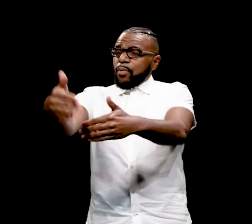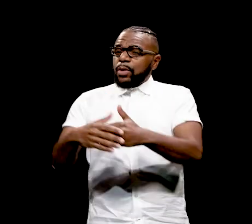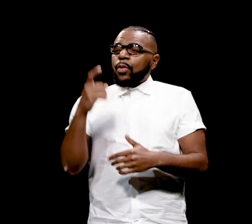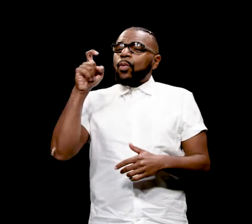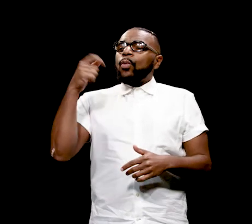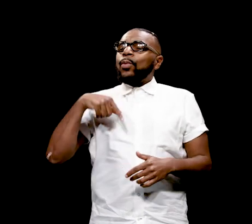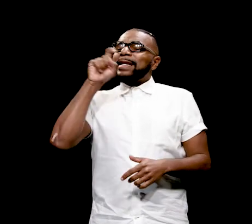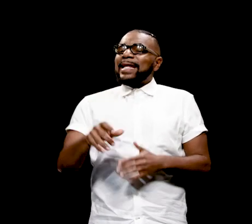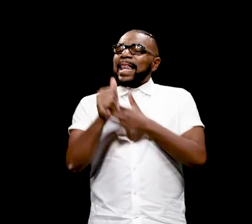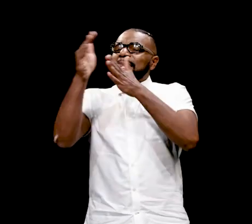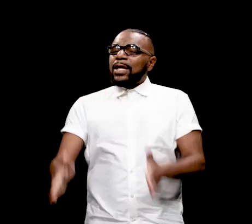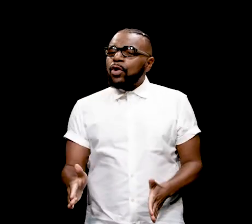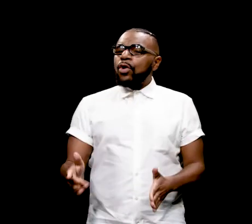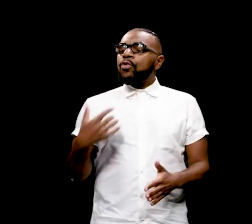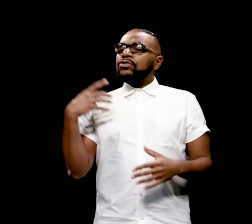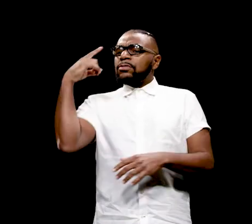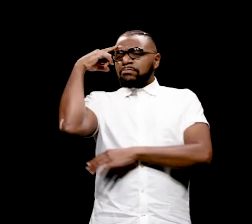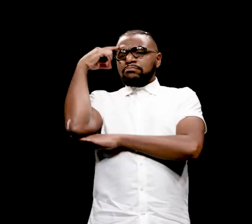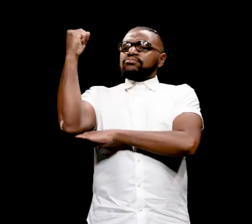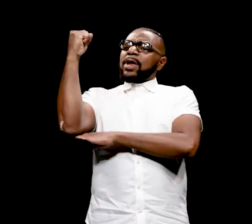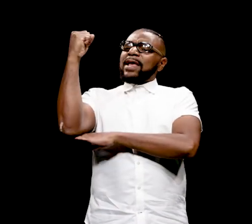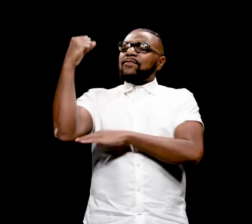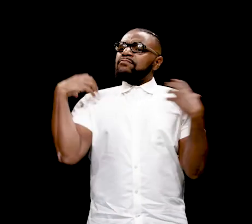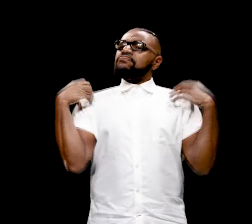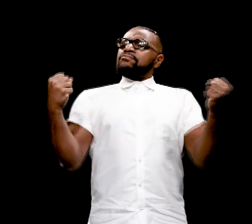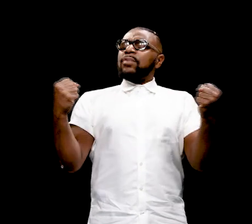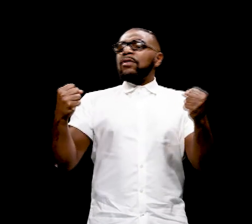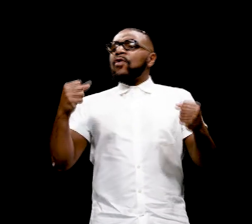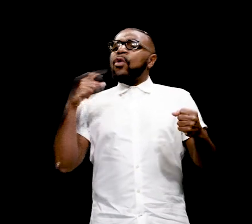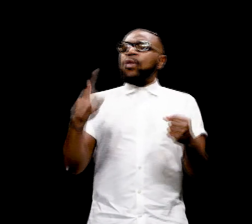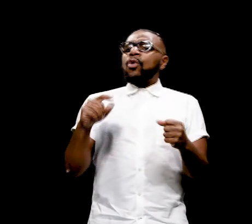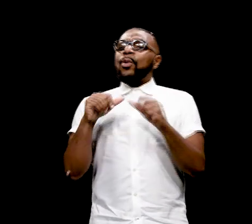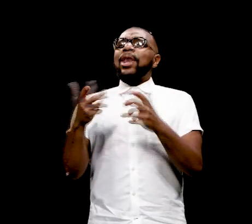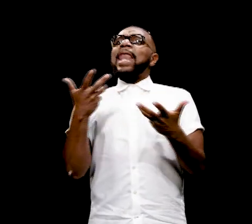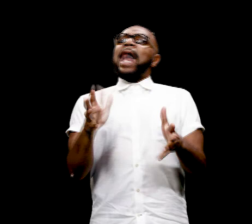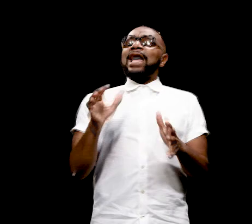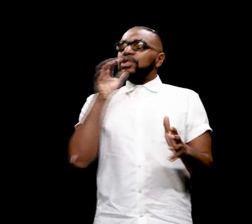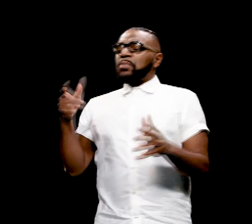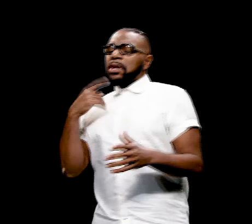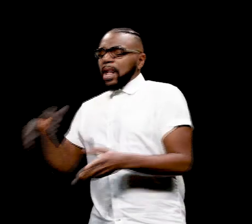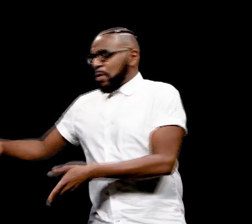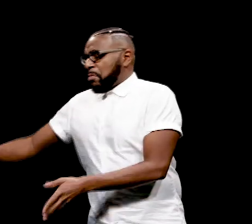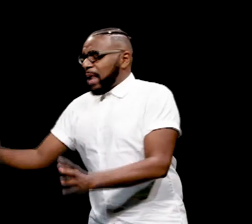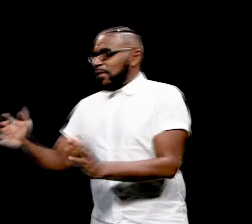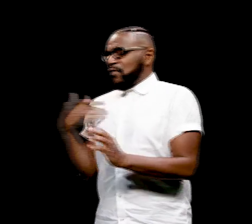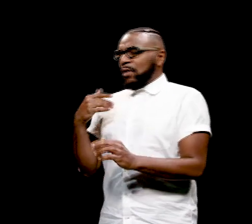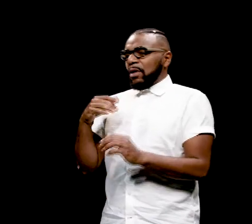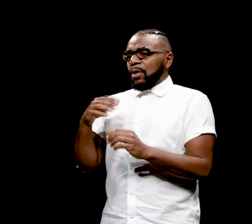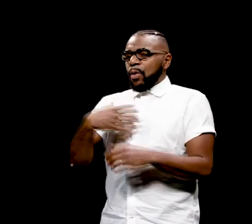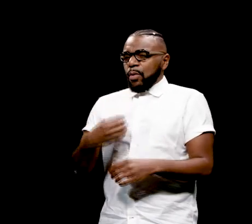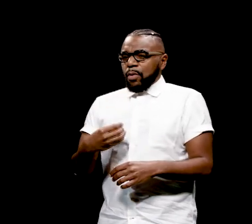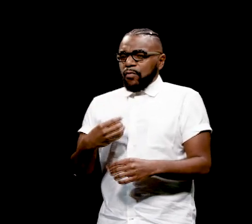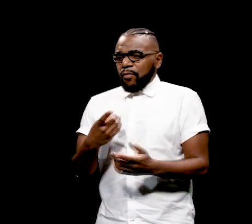a leader who is courageous, who is steadfast, who will not roll out the red carpet for white nationalists who